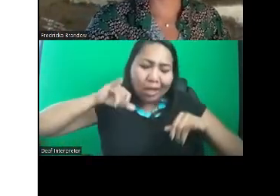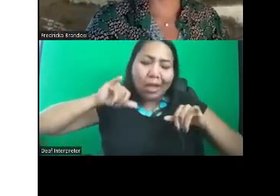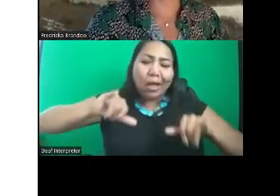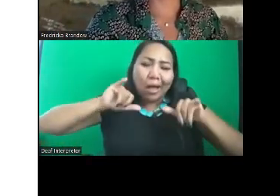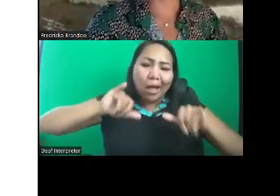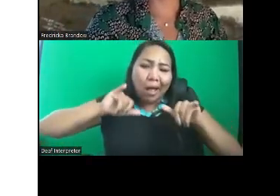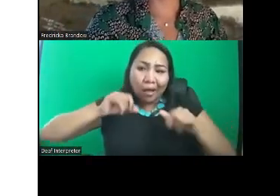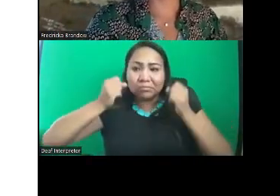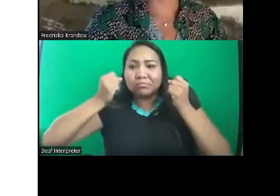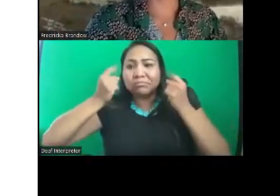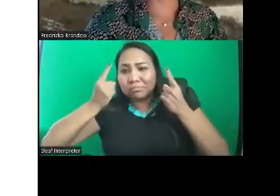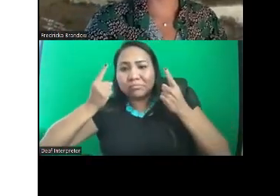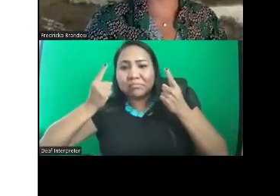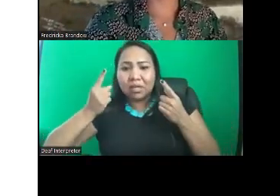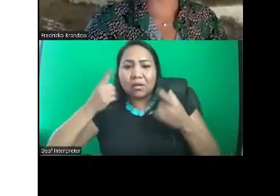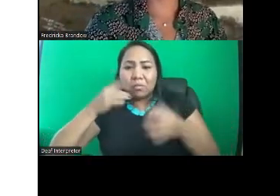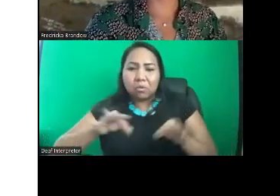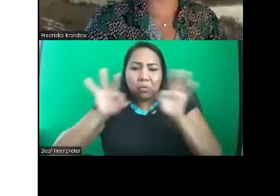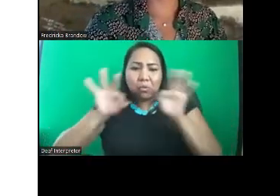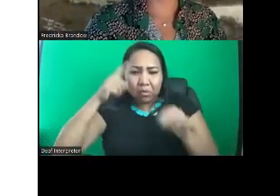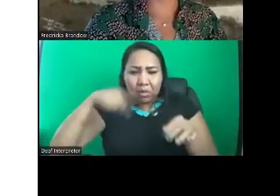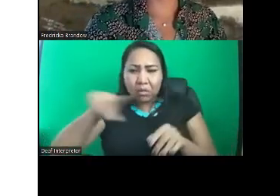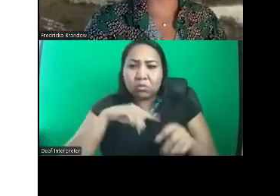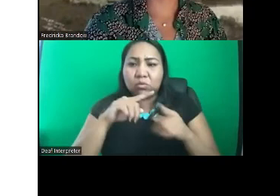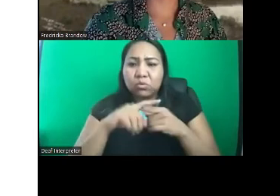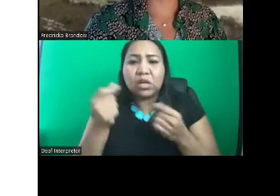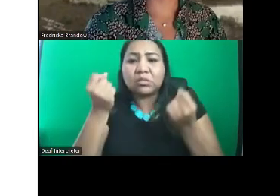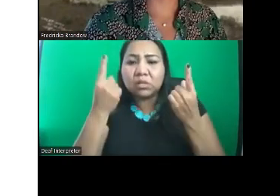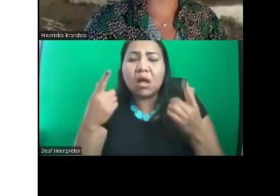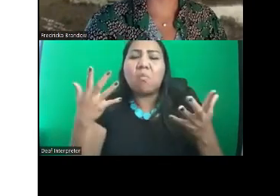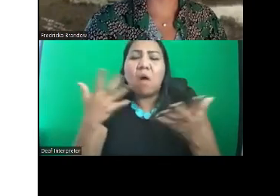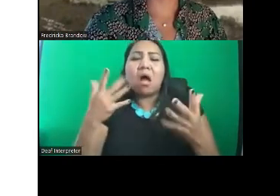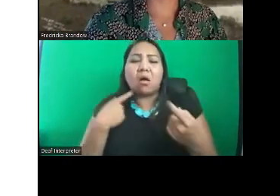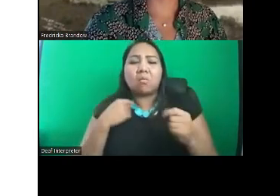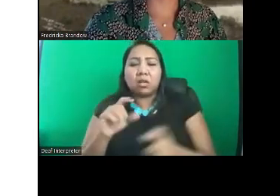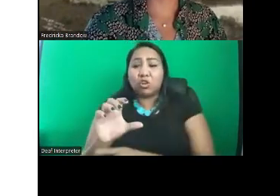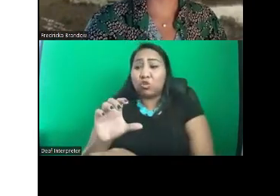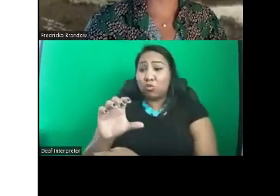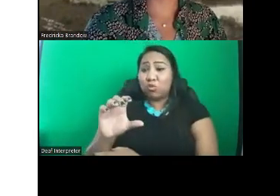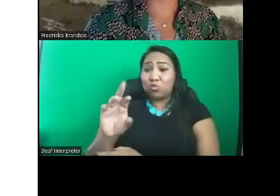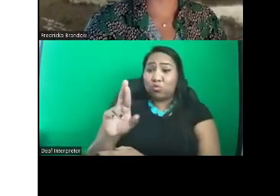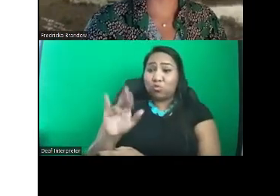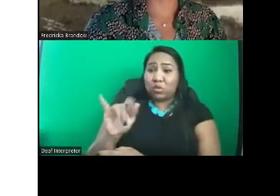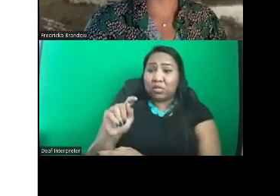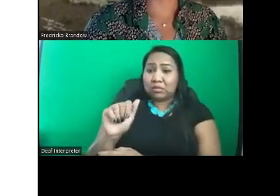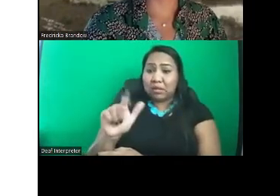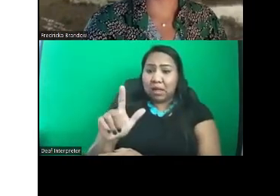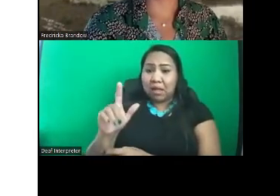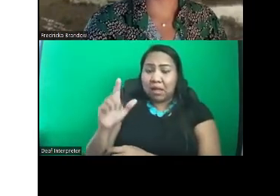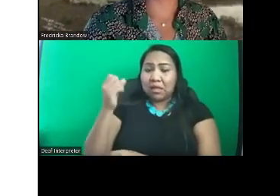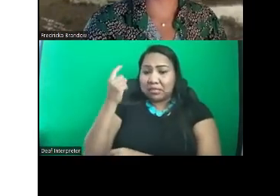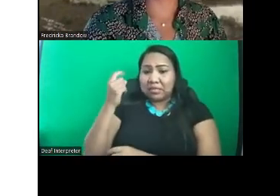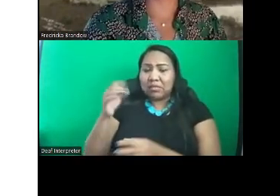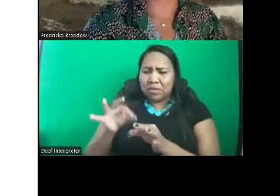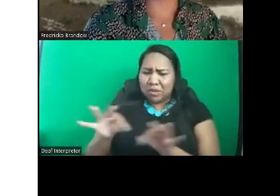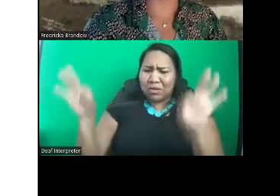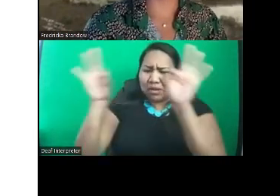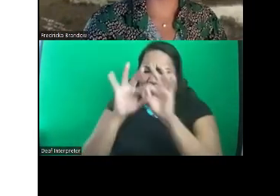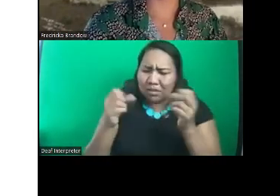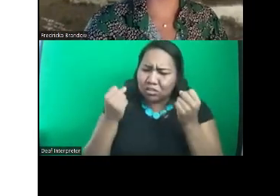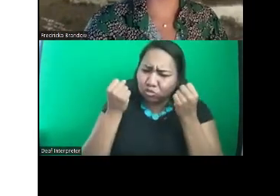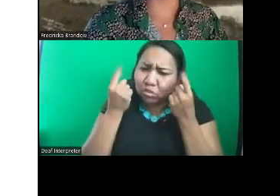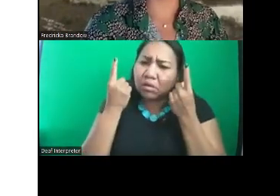term critical understandings. Thank you for the question, Vincent. Great answer, Daryl. Thank